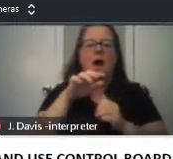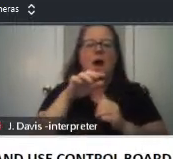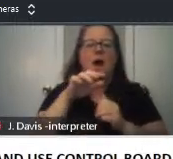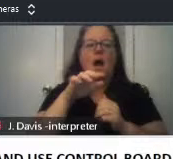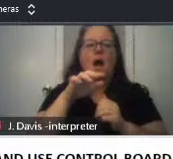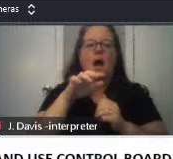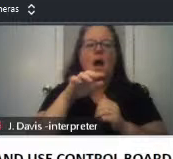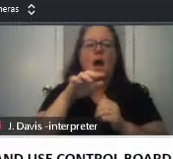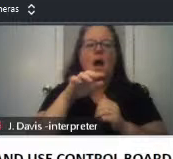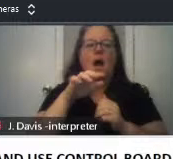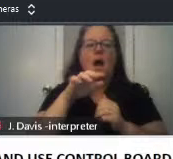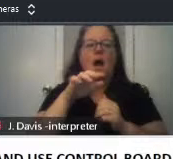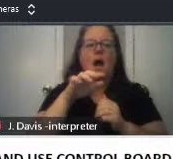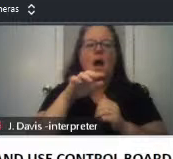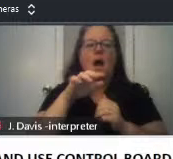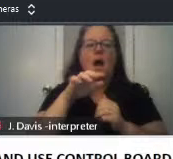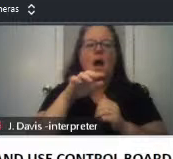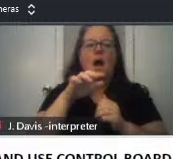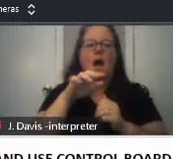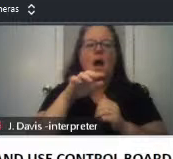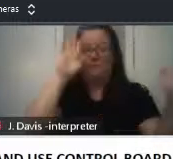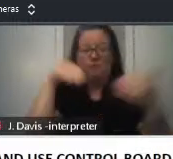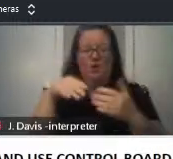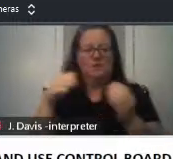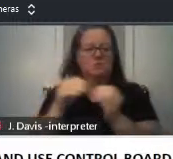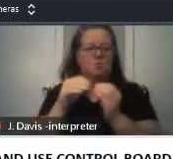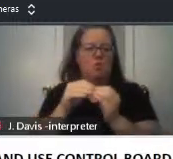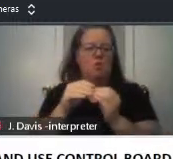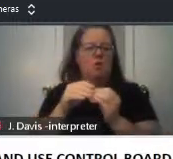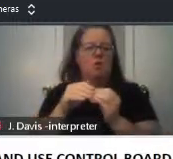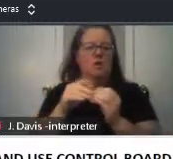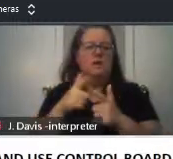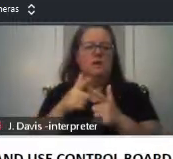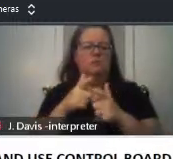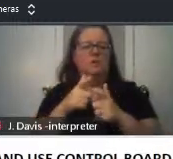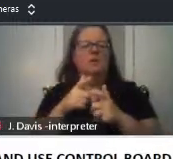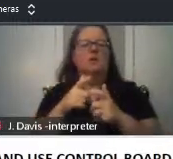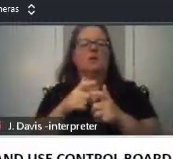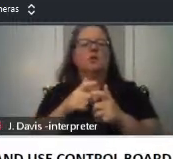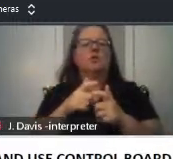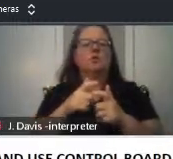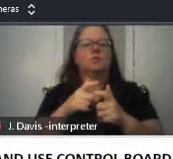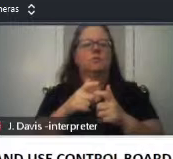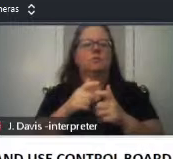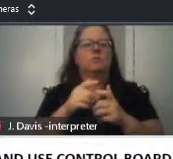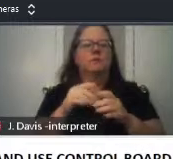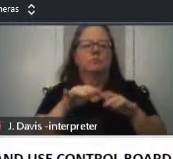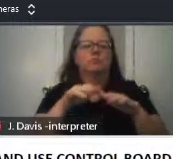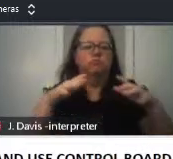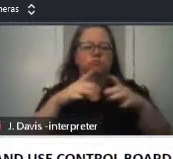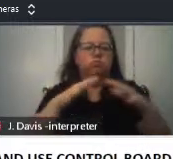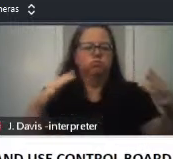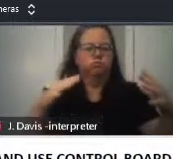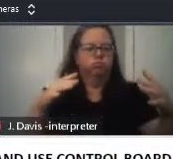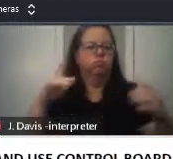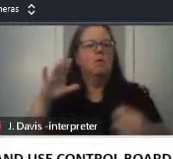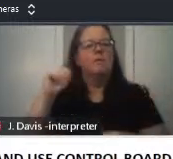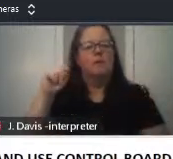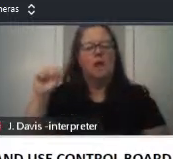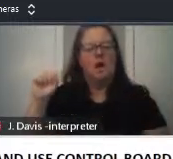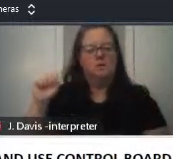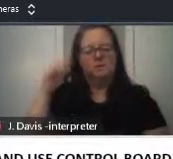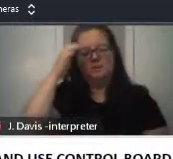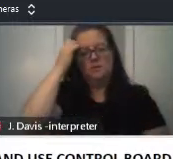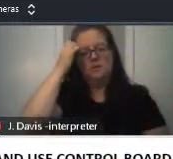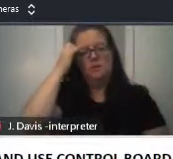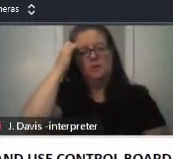really the showpiece of this request, I guess. But ironically, that's not why it's before you. It's because we're